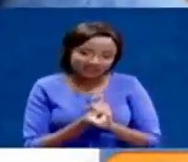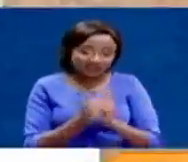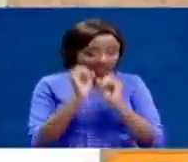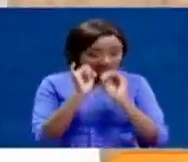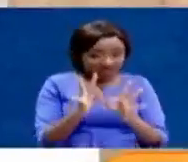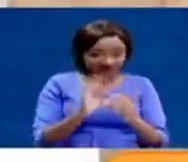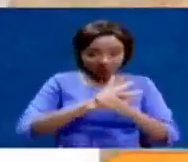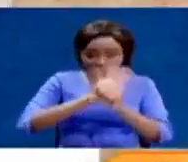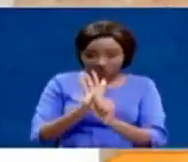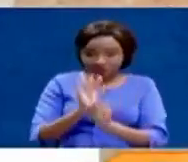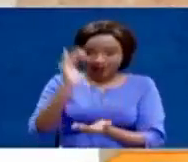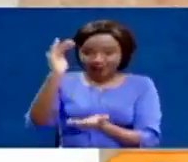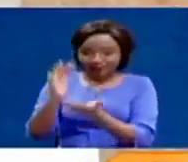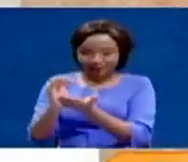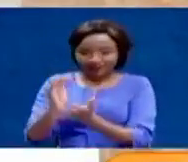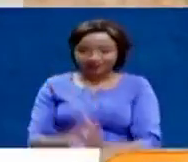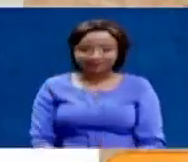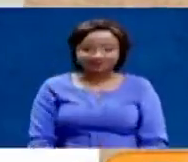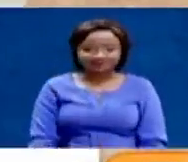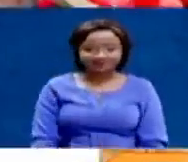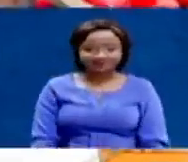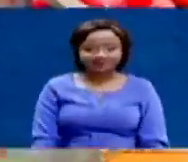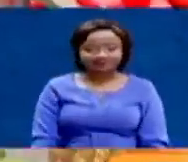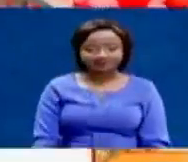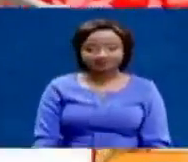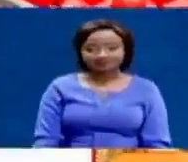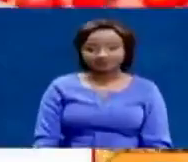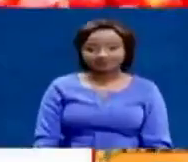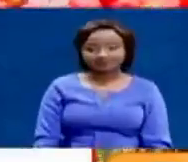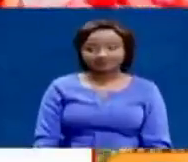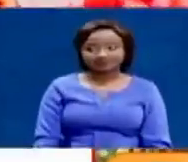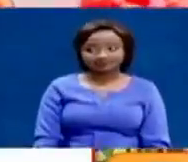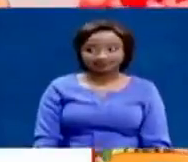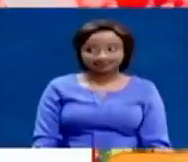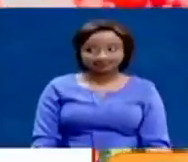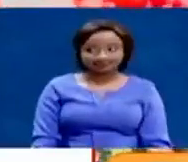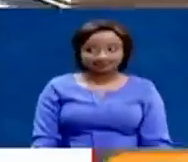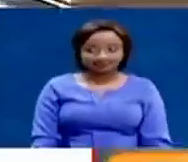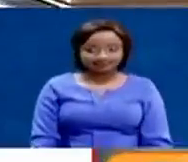COVID-19 pandemic takes. Denis Otieno, Citizen TV.